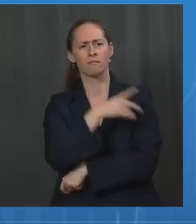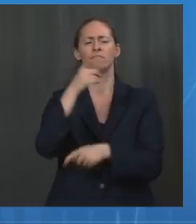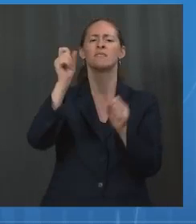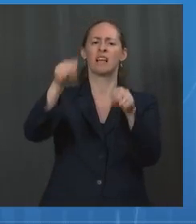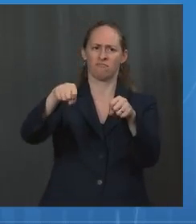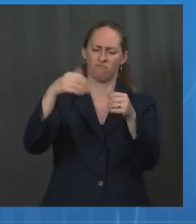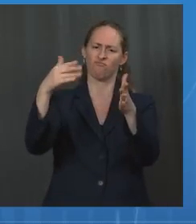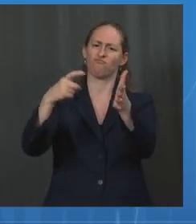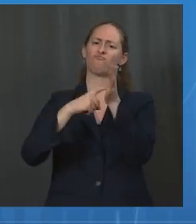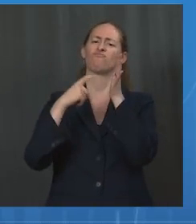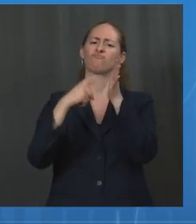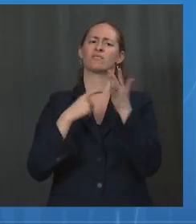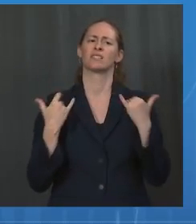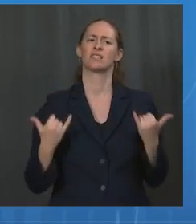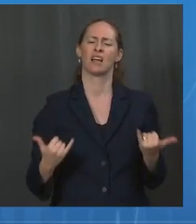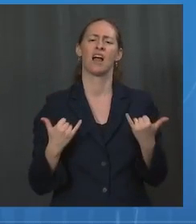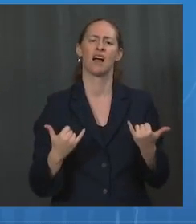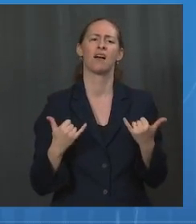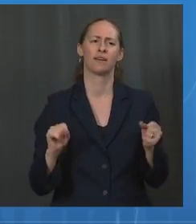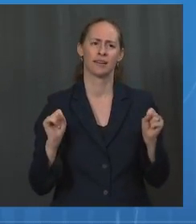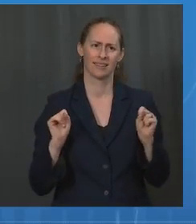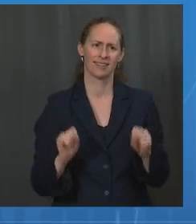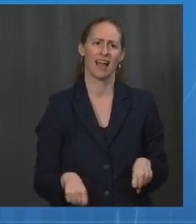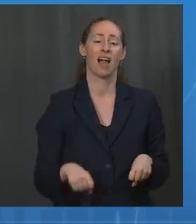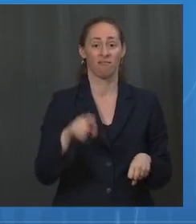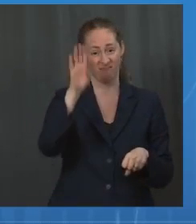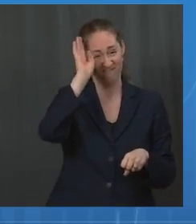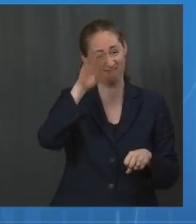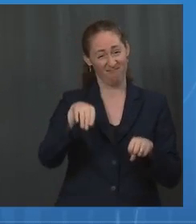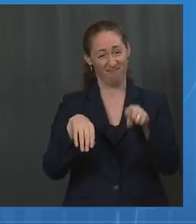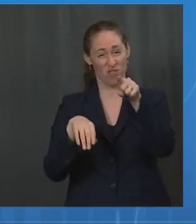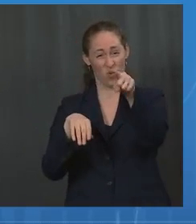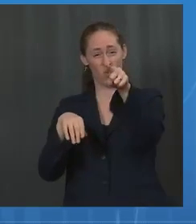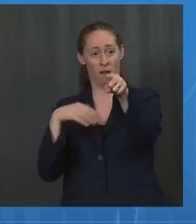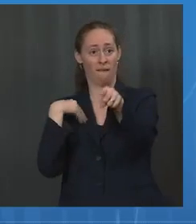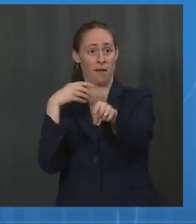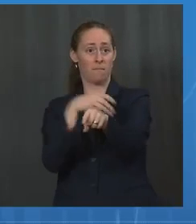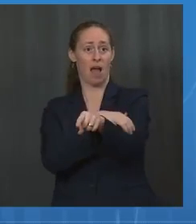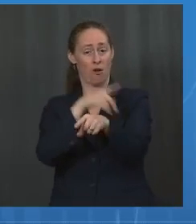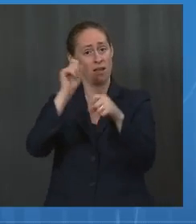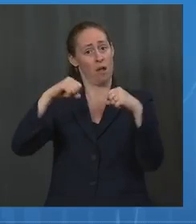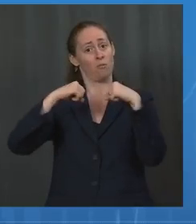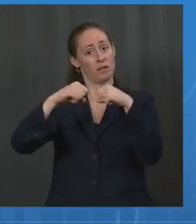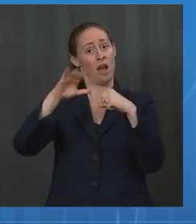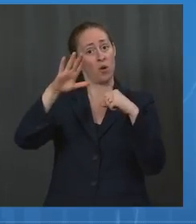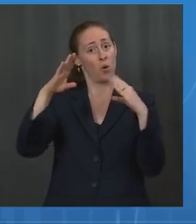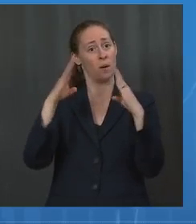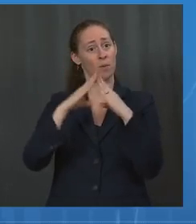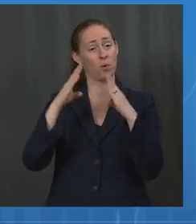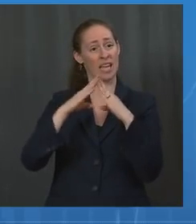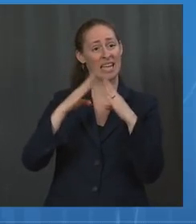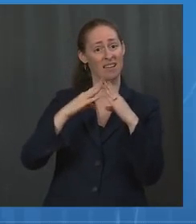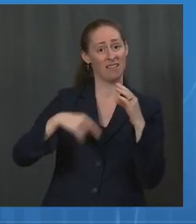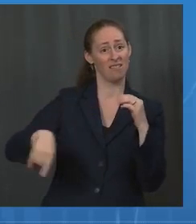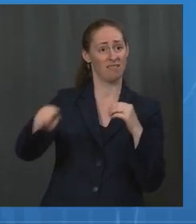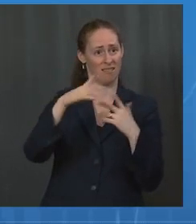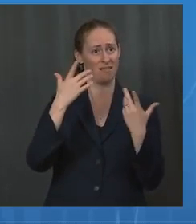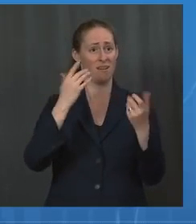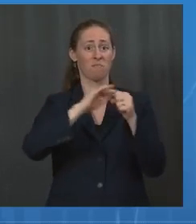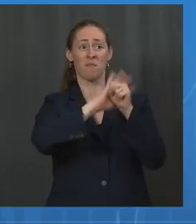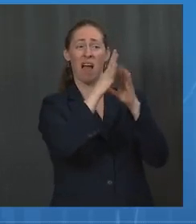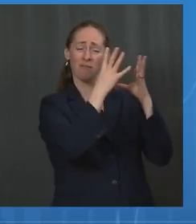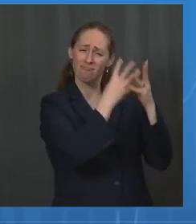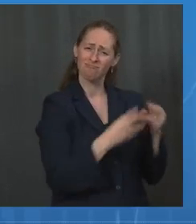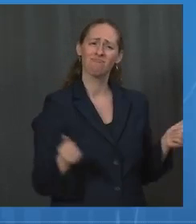vaccination requirements. You have the power to protect your communities and help end the pandemic. With that, let me turn it over to